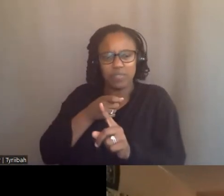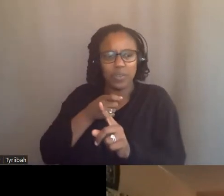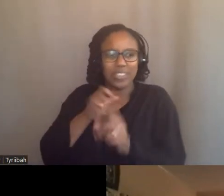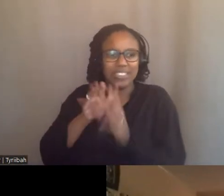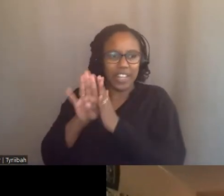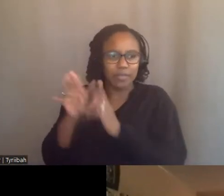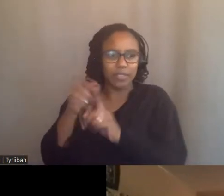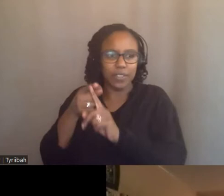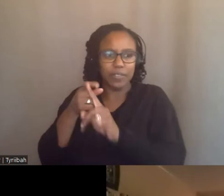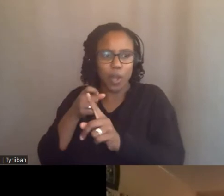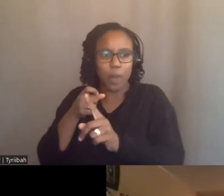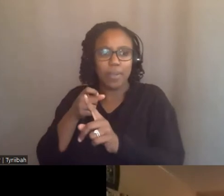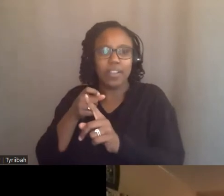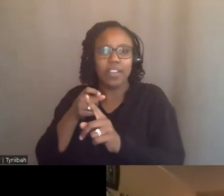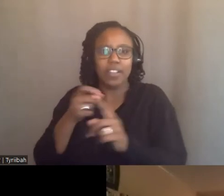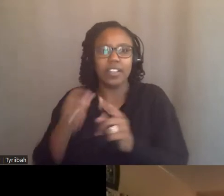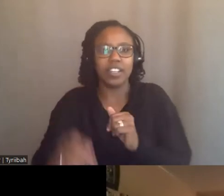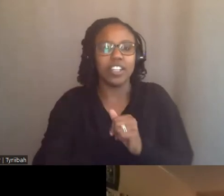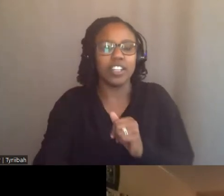discrimination in health